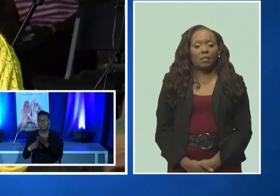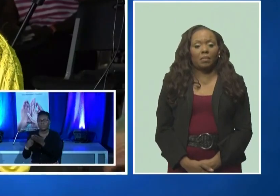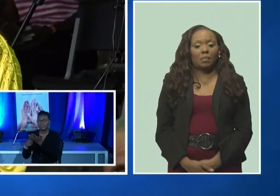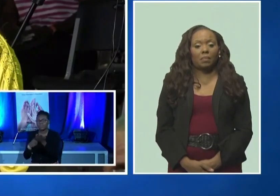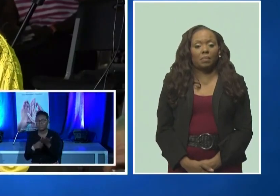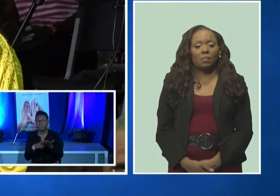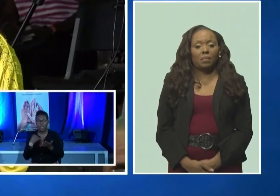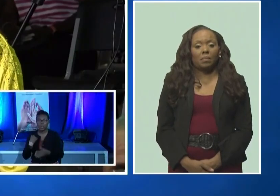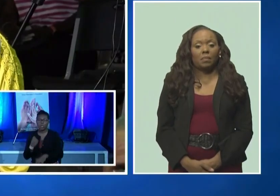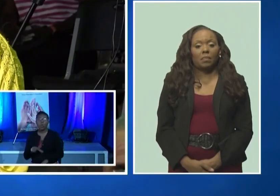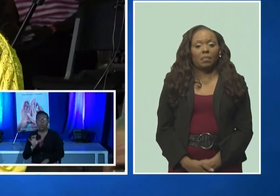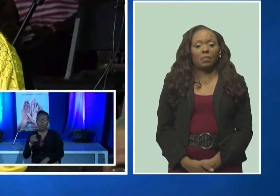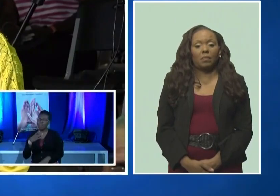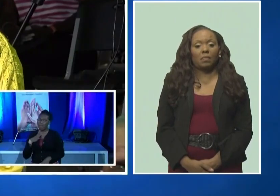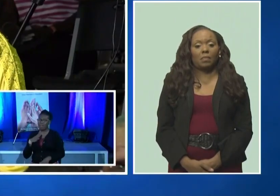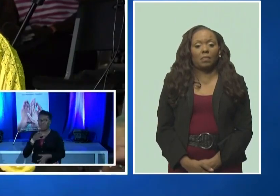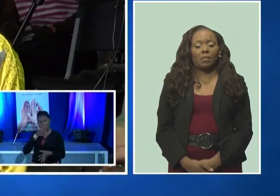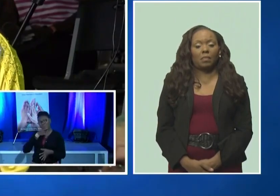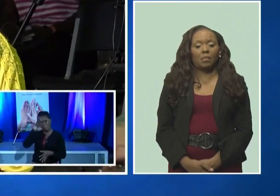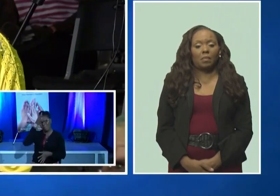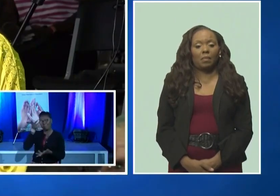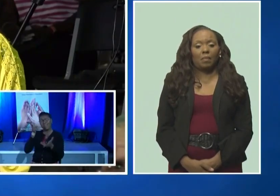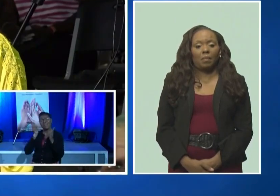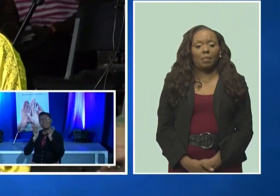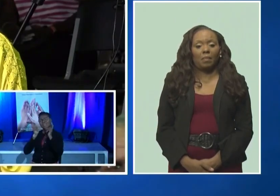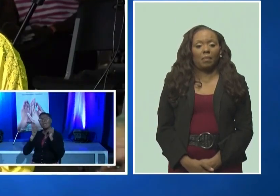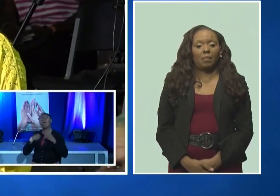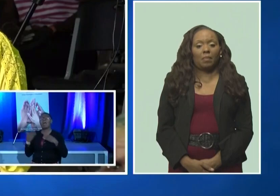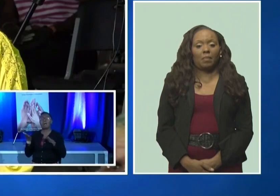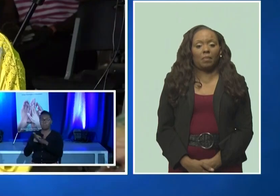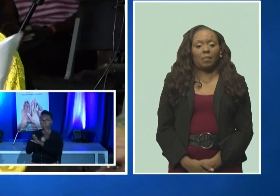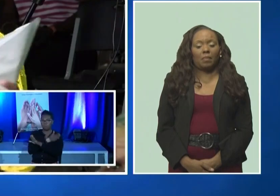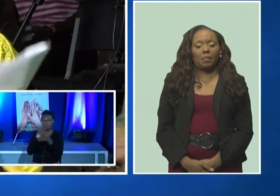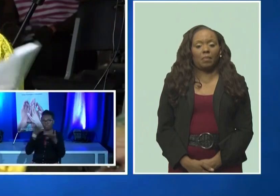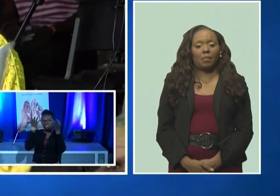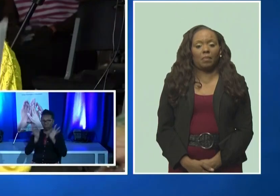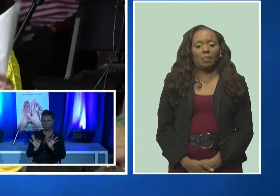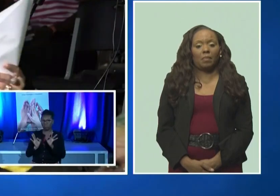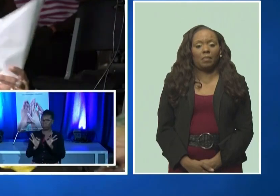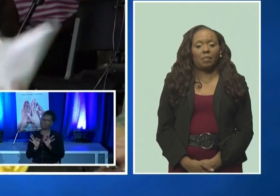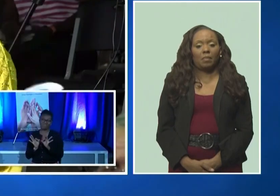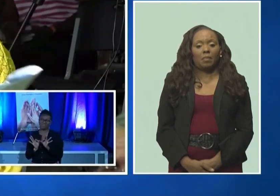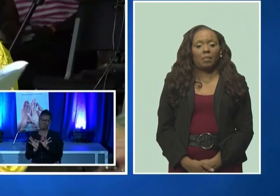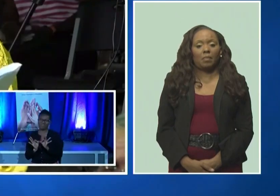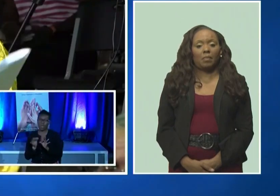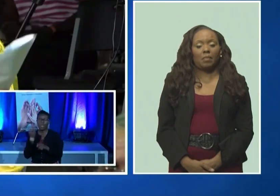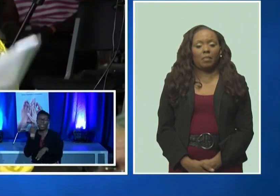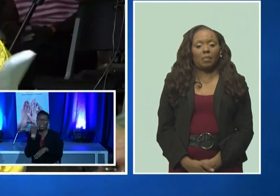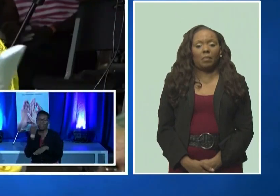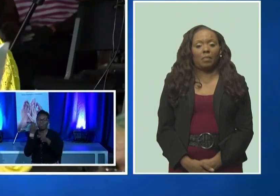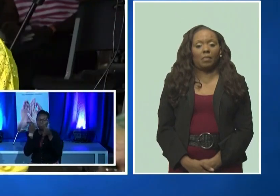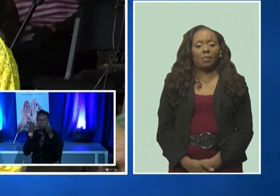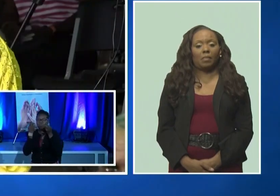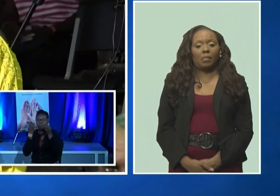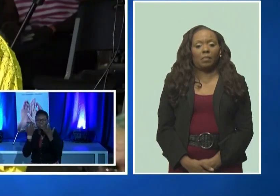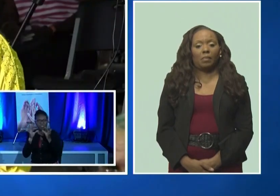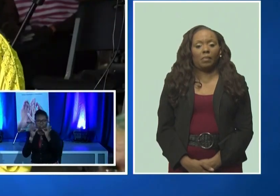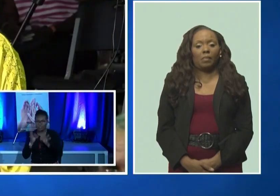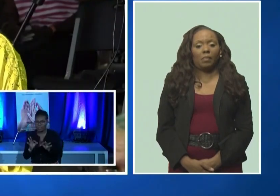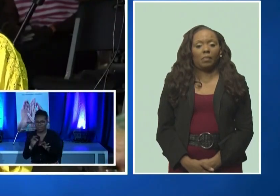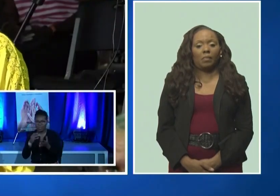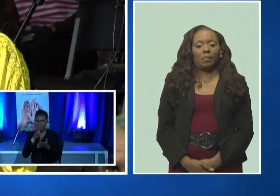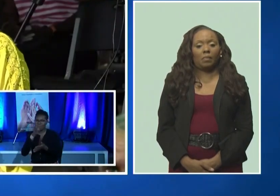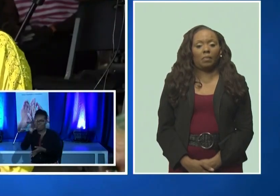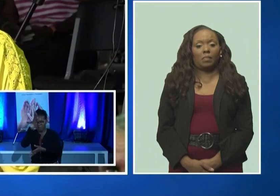stamping exercise, and the decision has already made that you're going to end up widening the chasm, as those